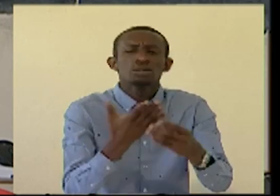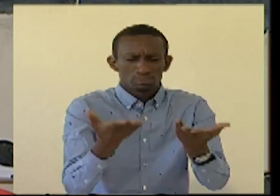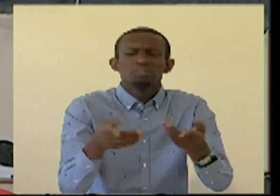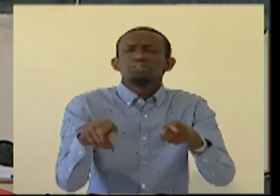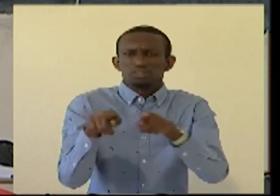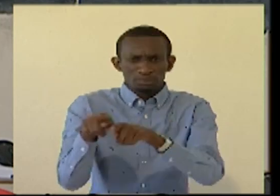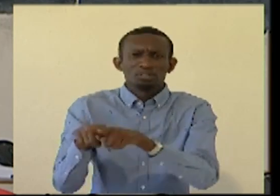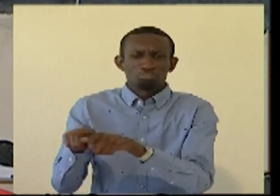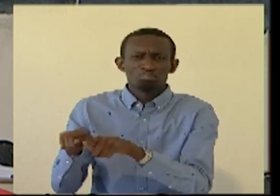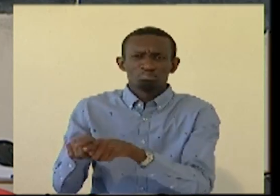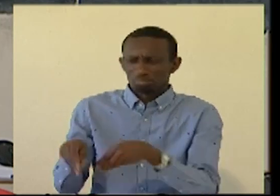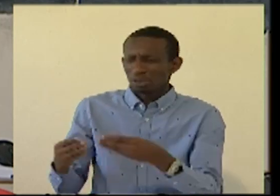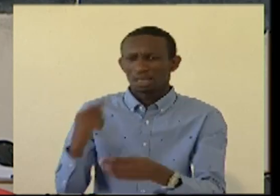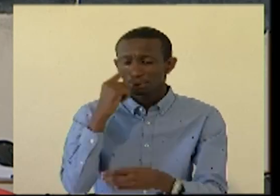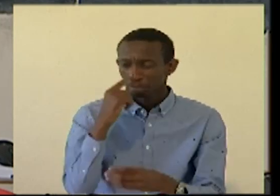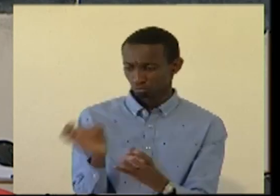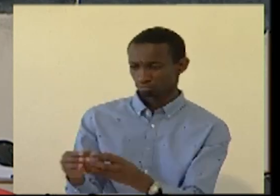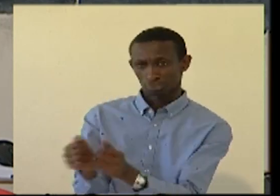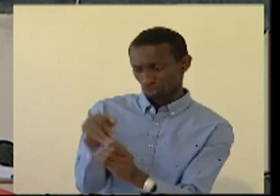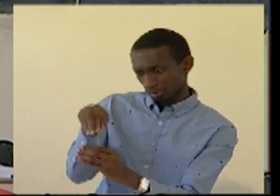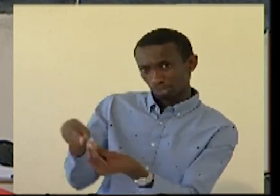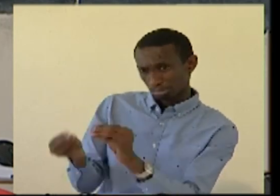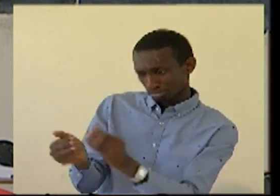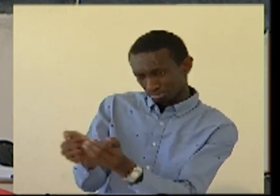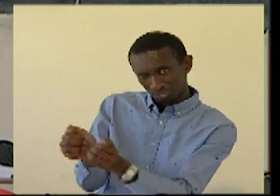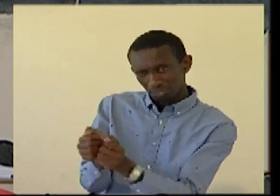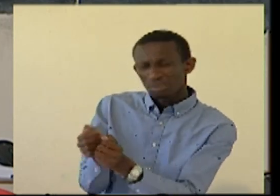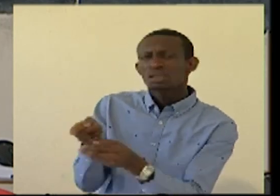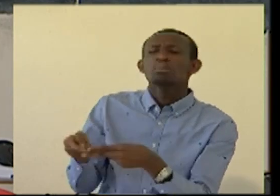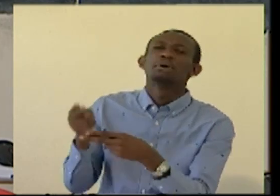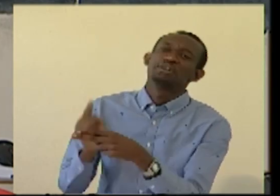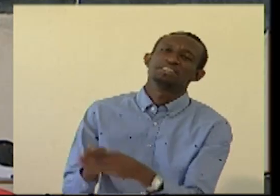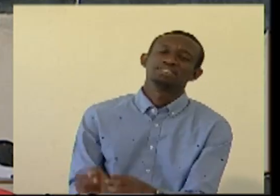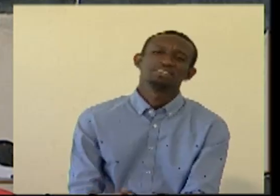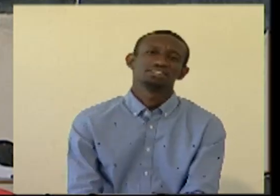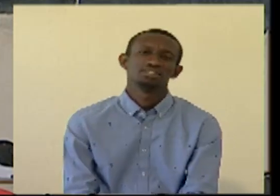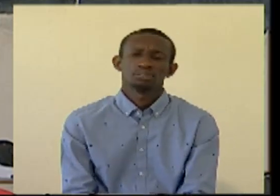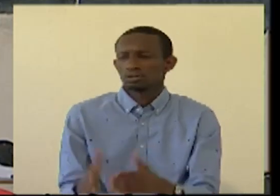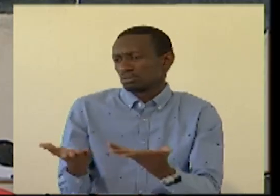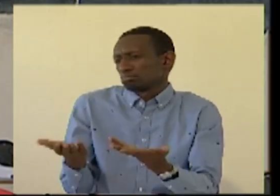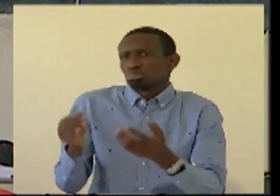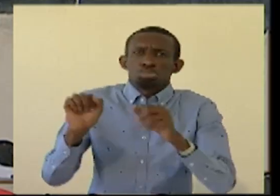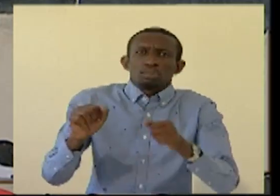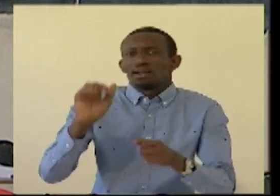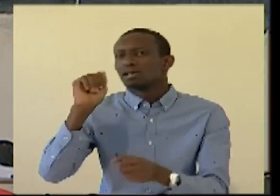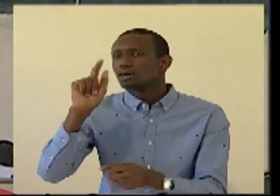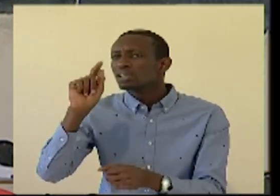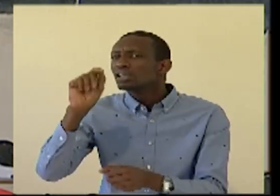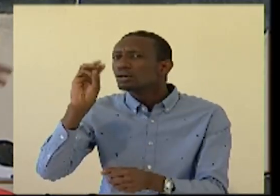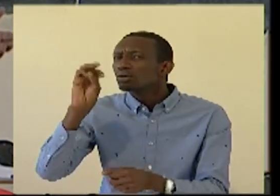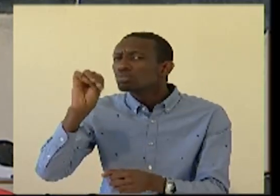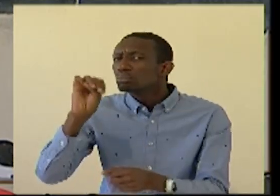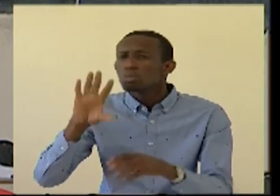particular number of particles, the particles which can be atoms, which can